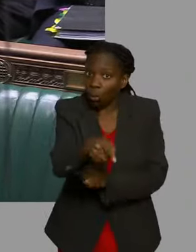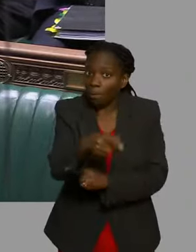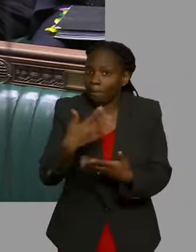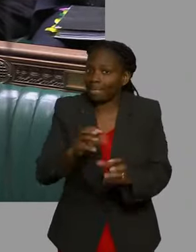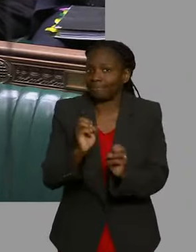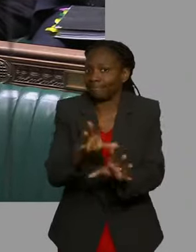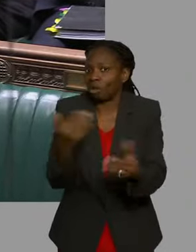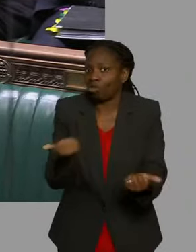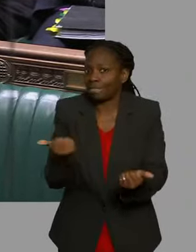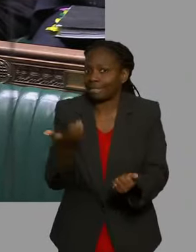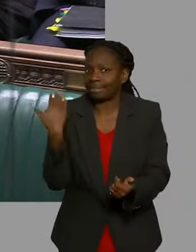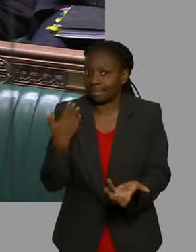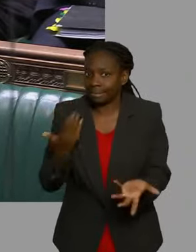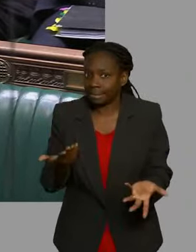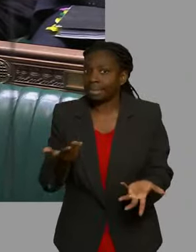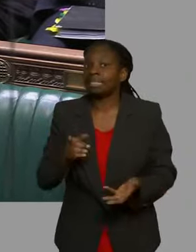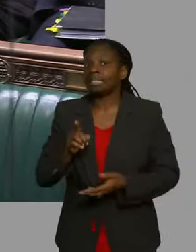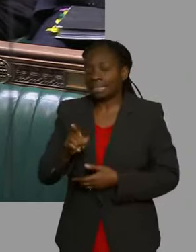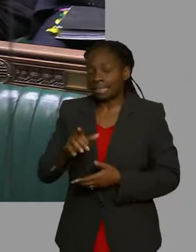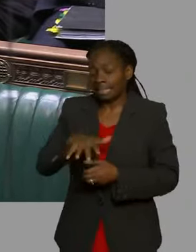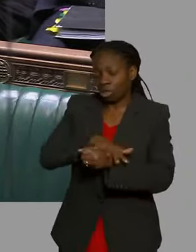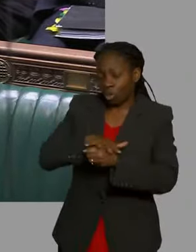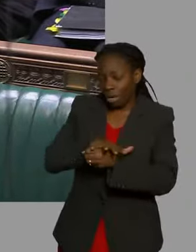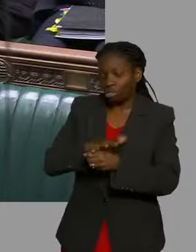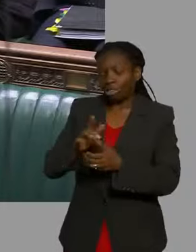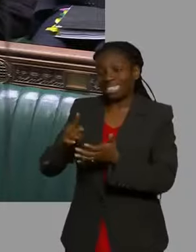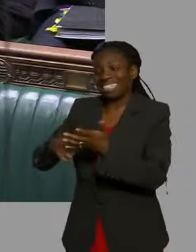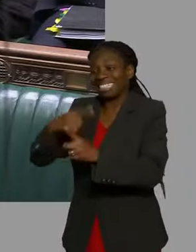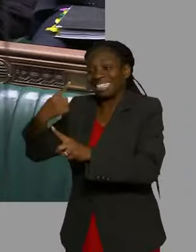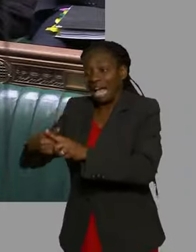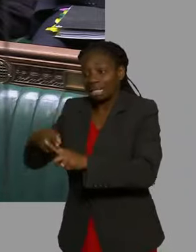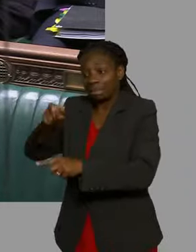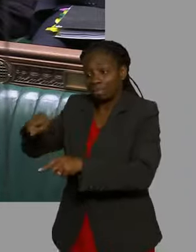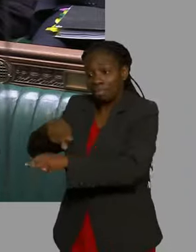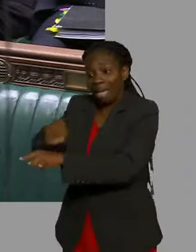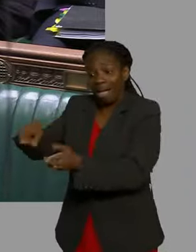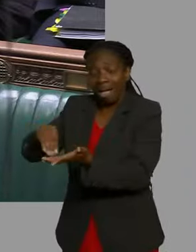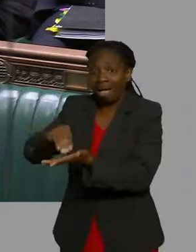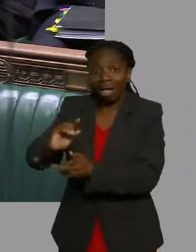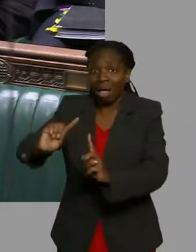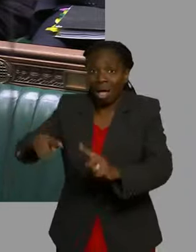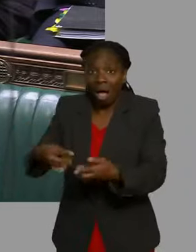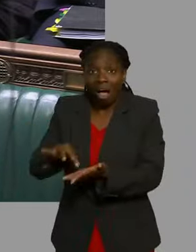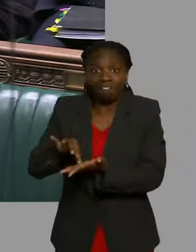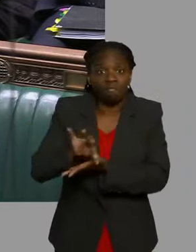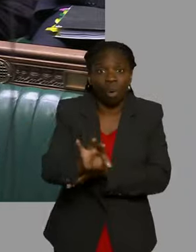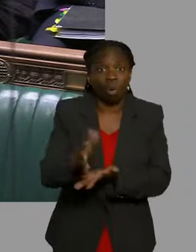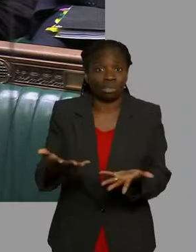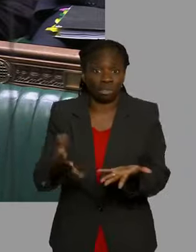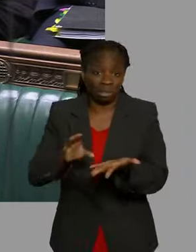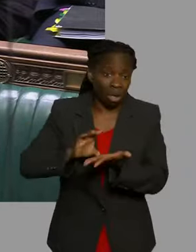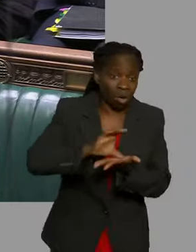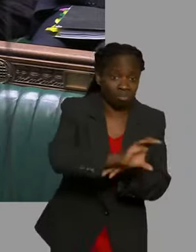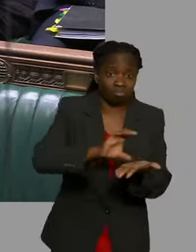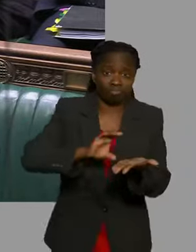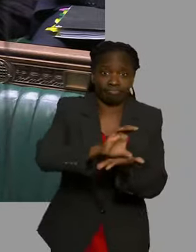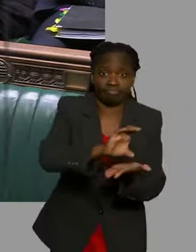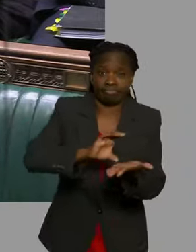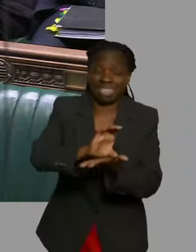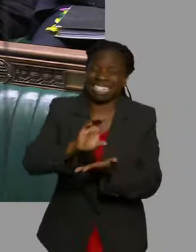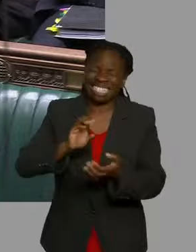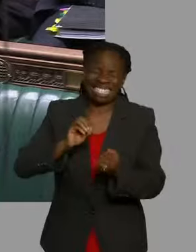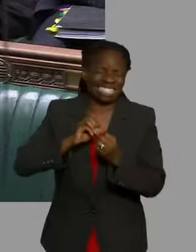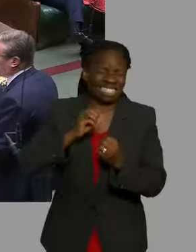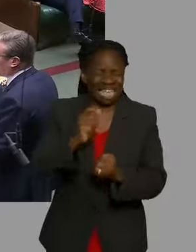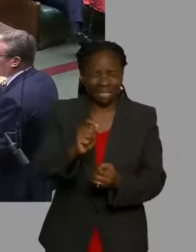taxpayer can't bear the burden of tens of billions of pounds in compensation. Well, they're chuntering away. In 14 years, they accelerated